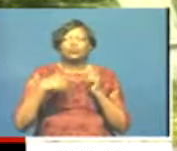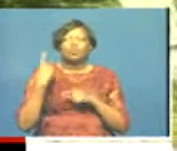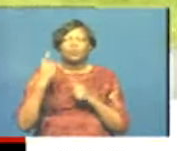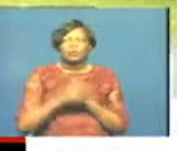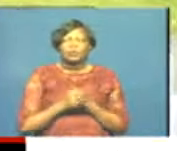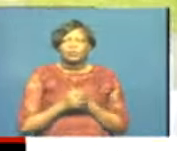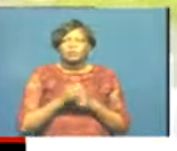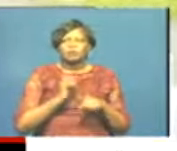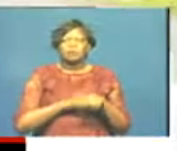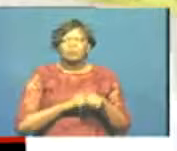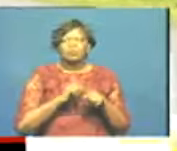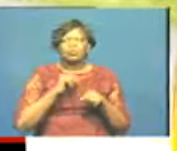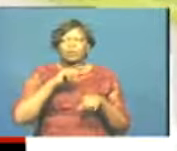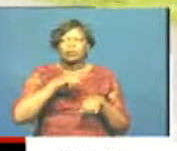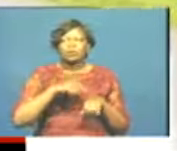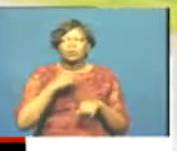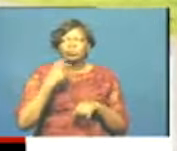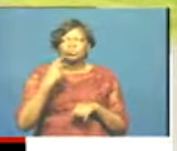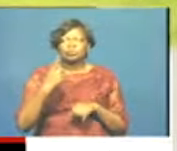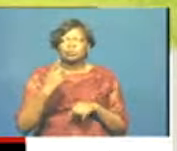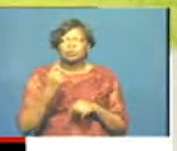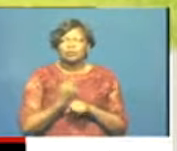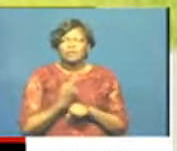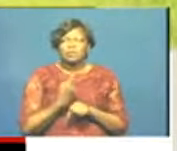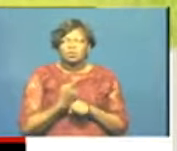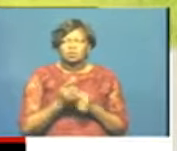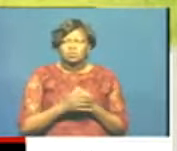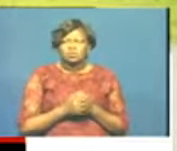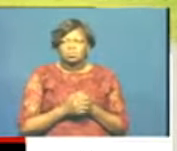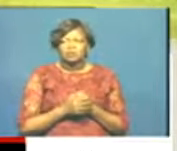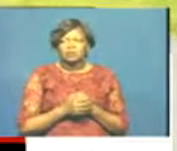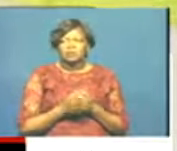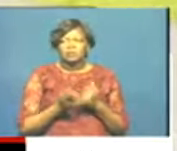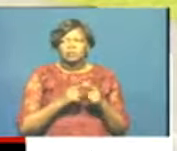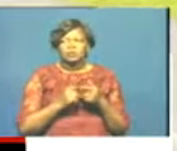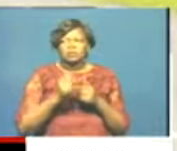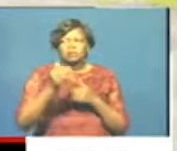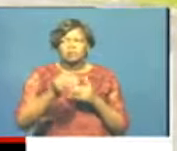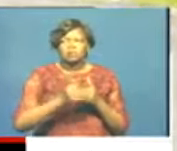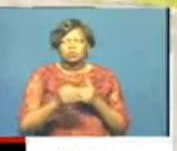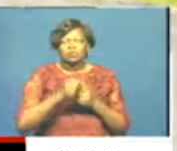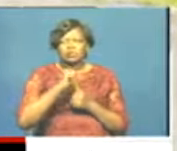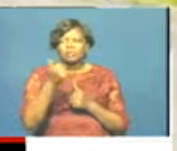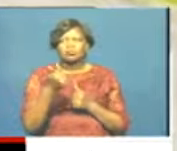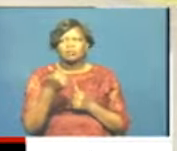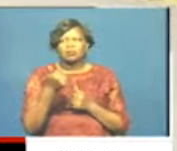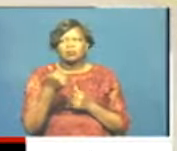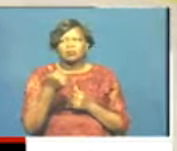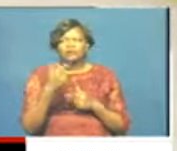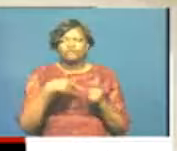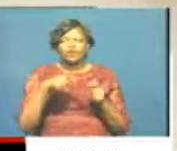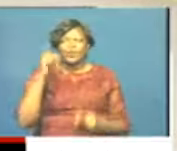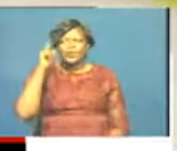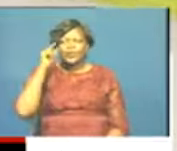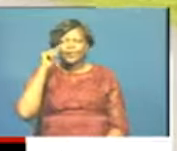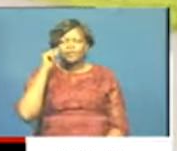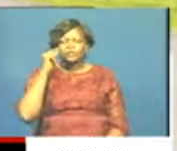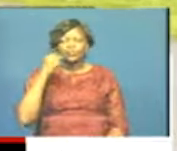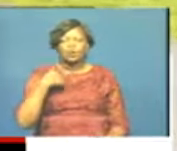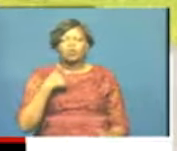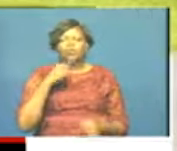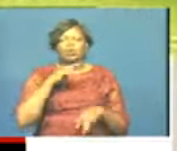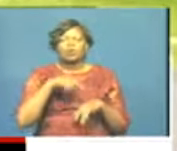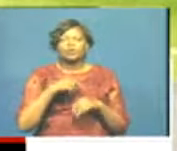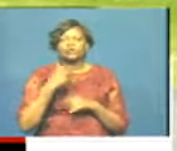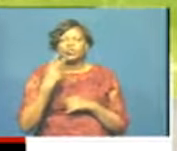time of 1 hour, 21 minutes, 54 seconds, followed closely by Vivian Hillier from Mombasa, who clocked 1 hour,